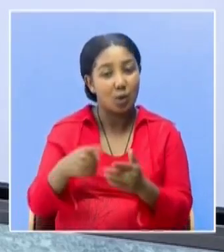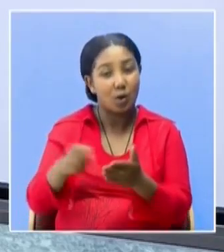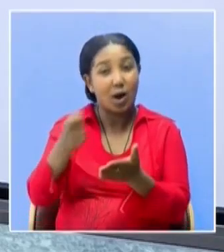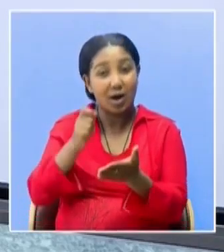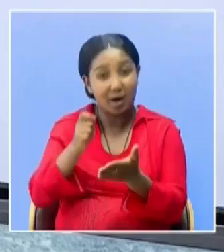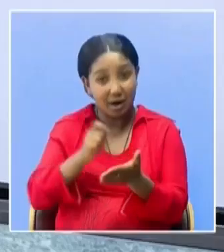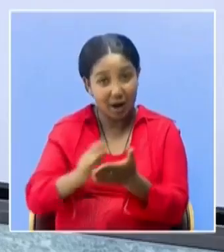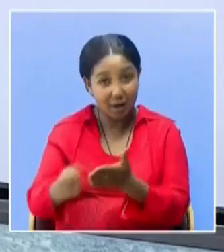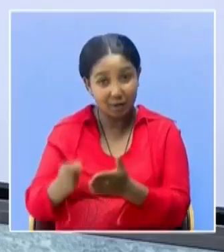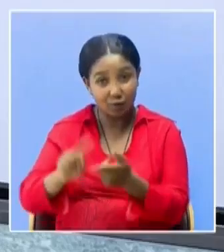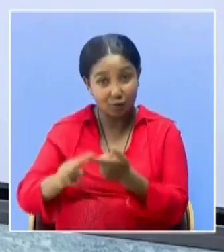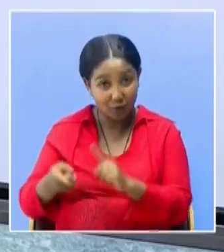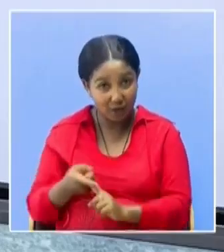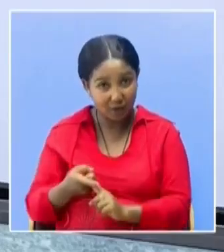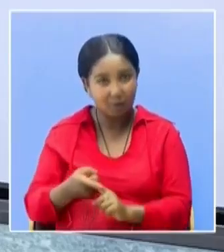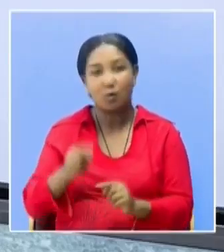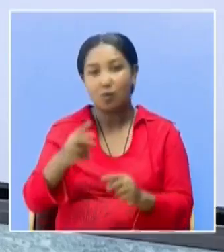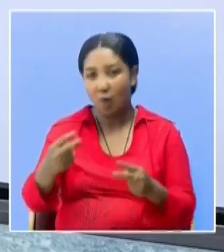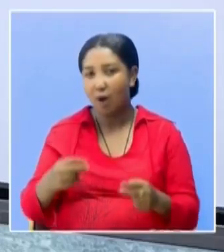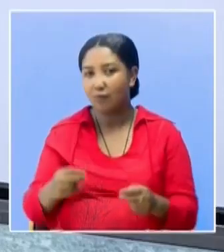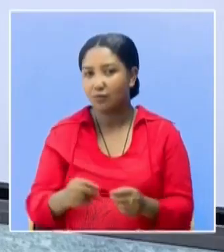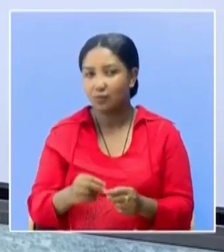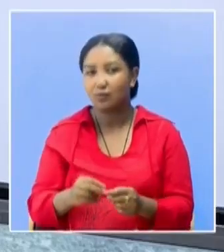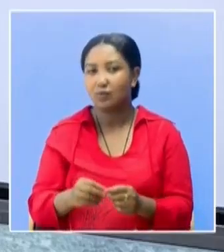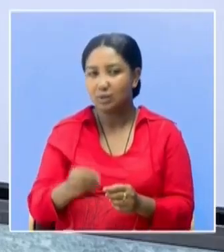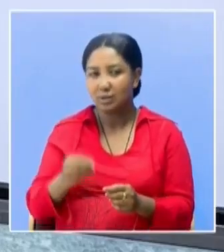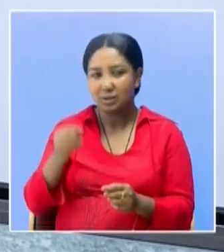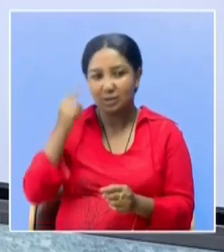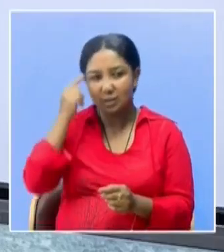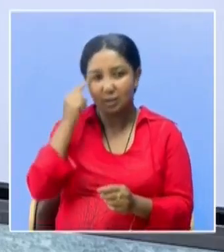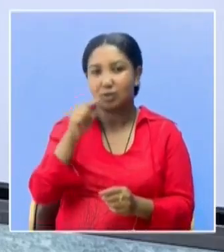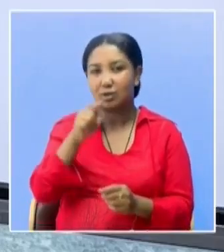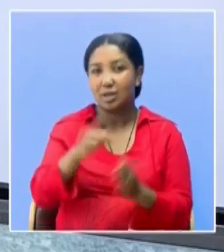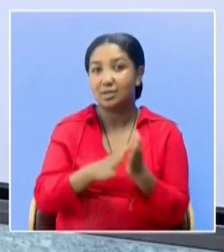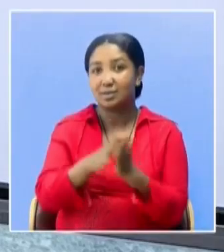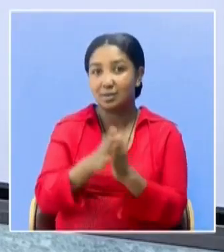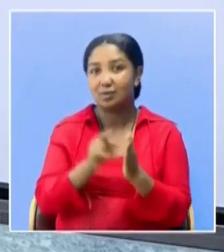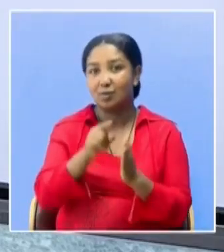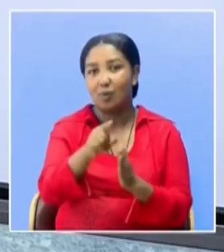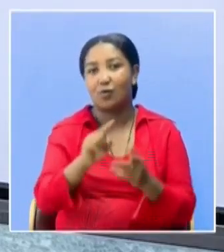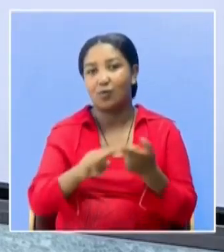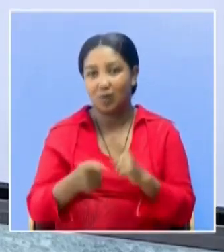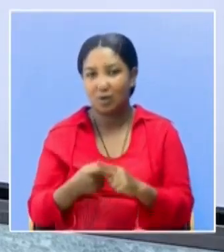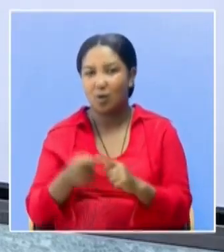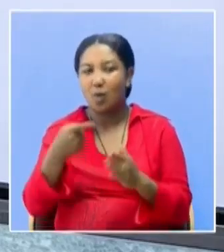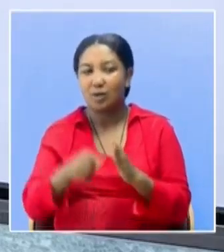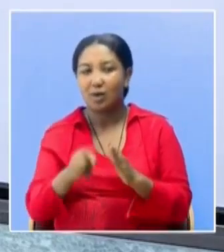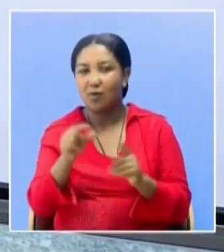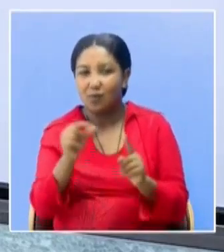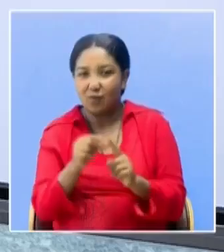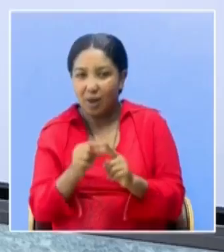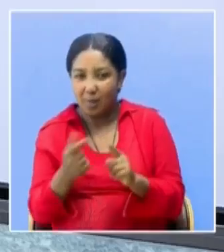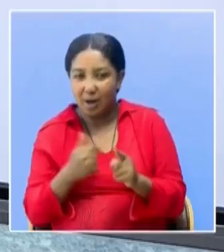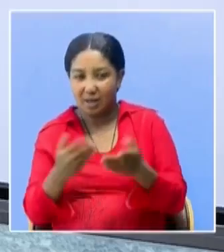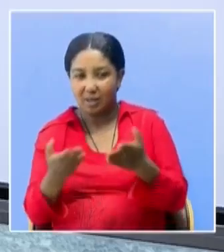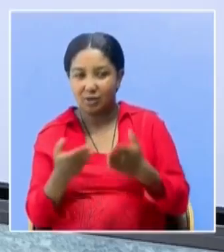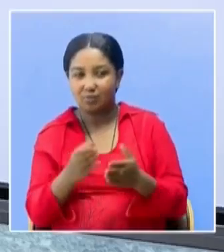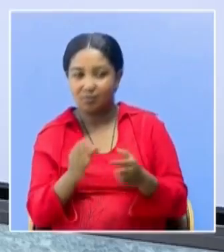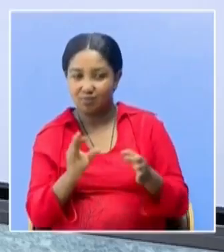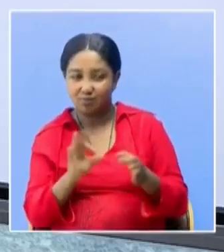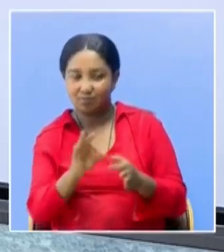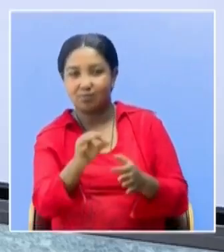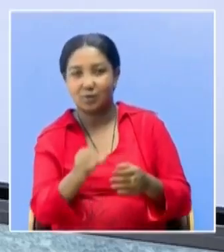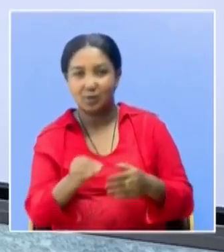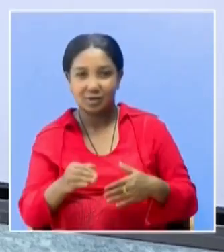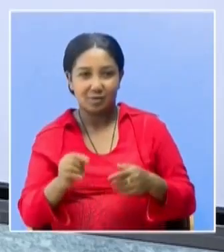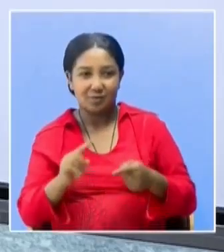writing a letter to these friends, you have to consider the interests of all students. What kind of vocabulary do I need so as to